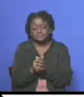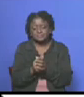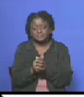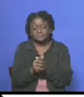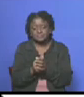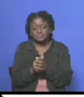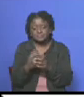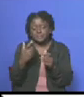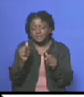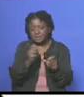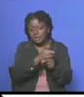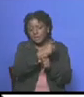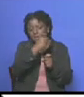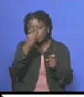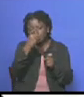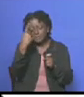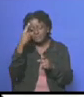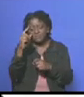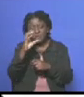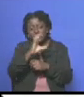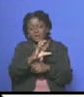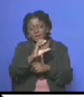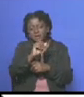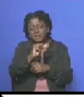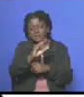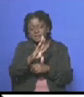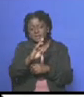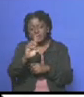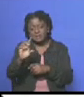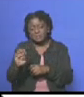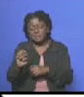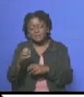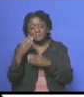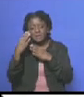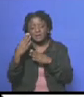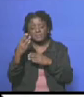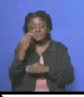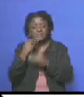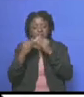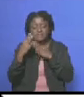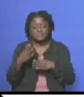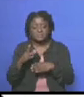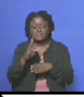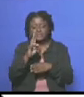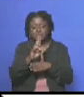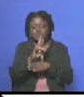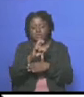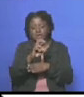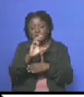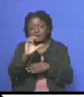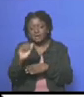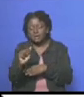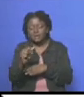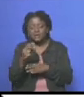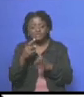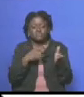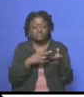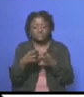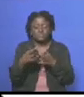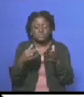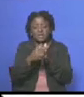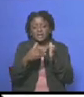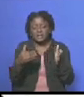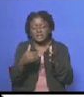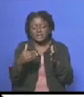A win for Cable Bahamas customers. The Utility Regulation and Communication Authority ruled against the company's breaches of